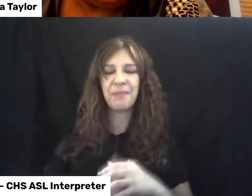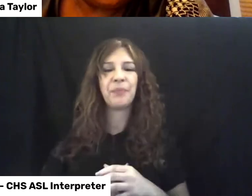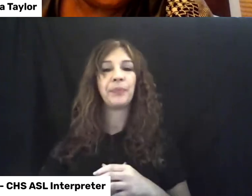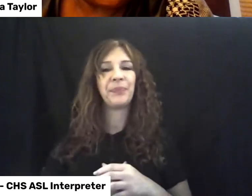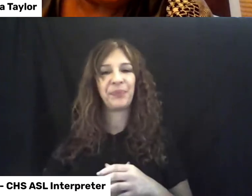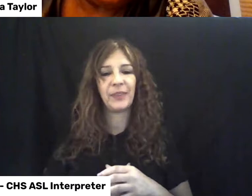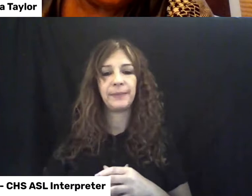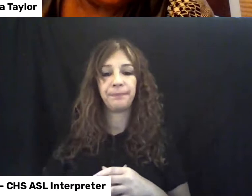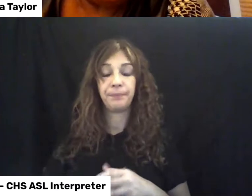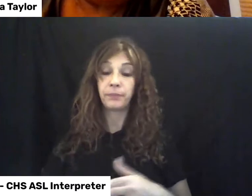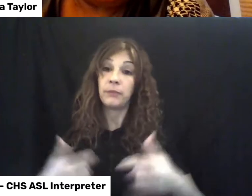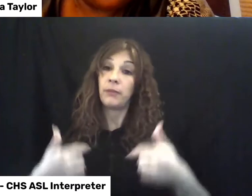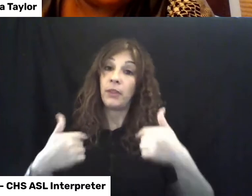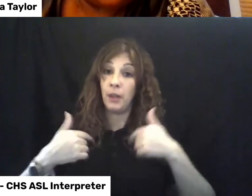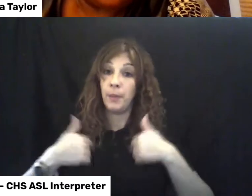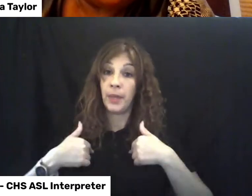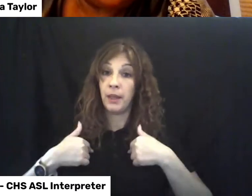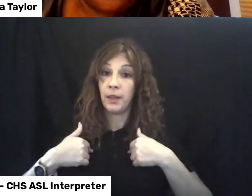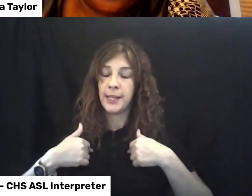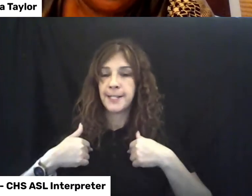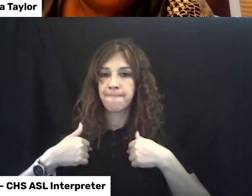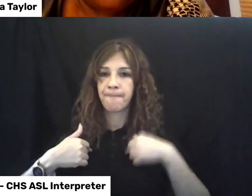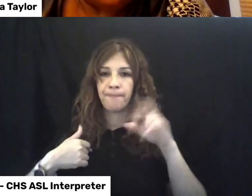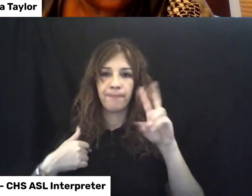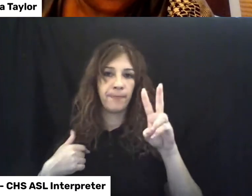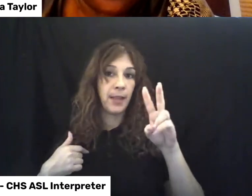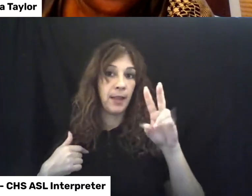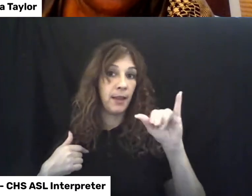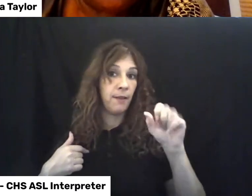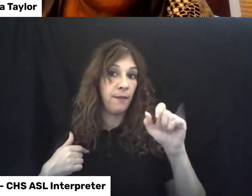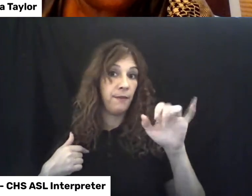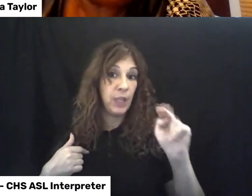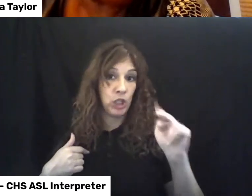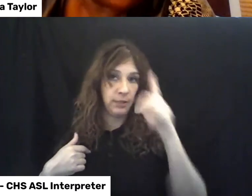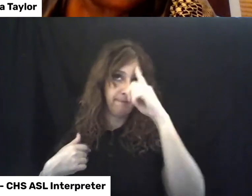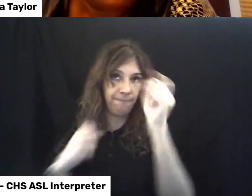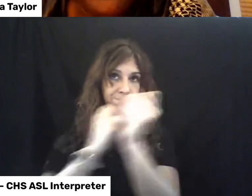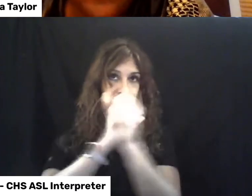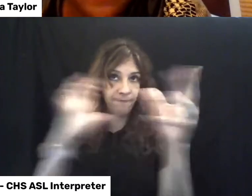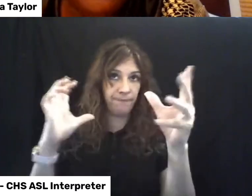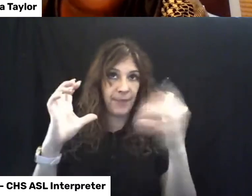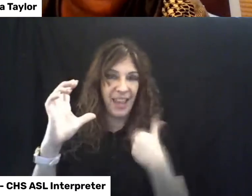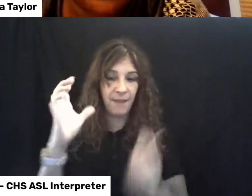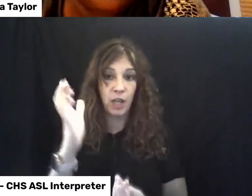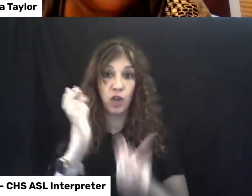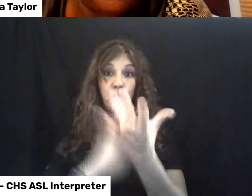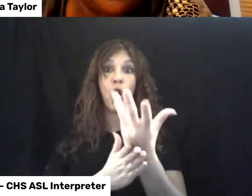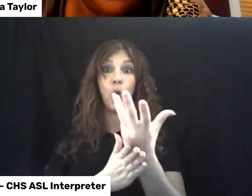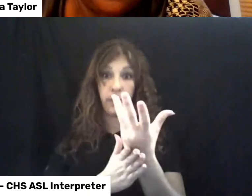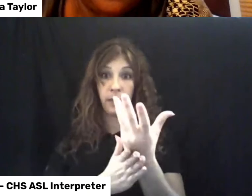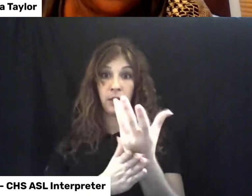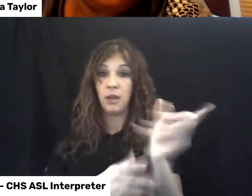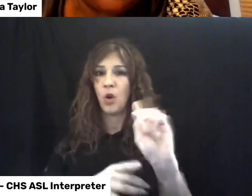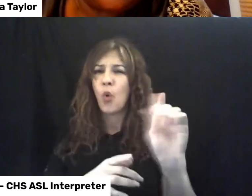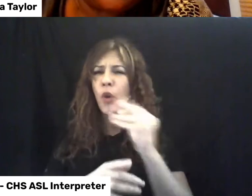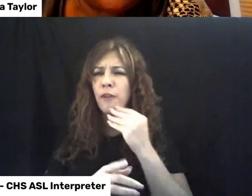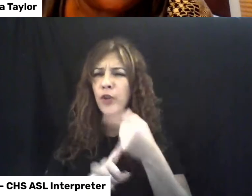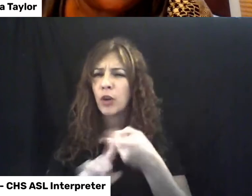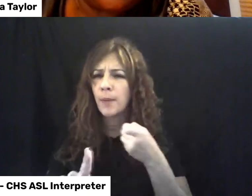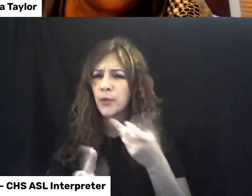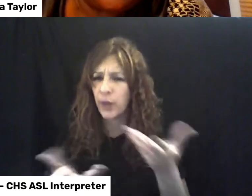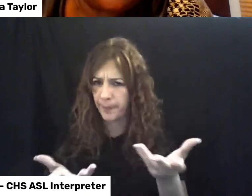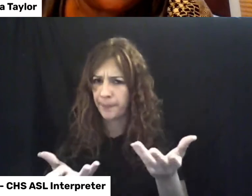visioning, the vision of having growth, which is where food comes from, it